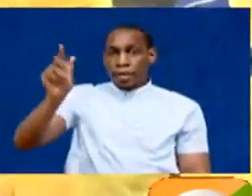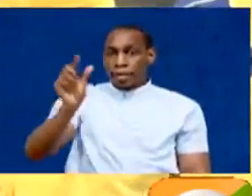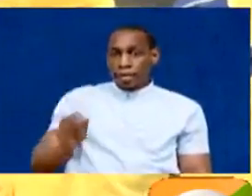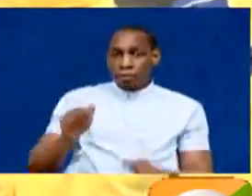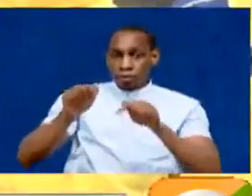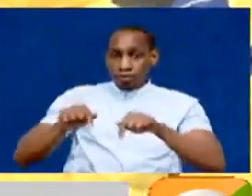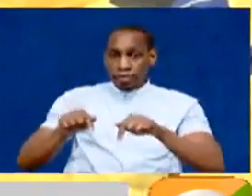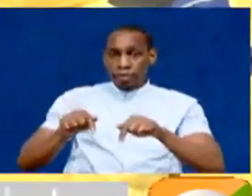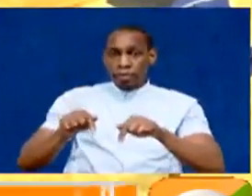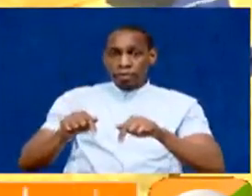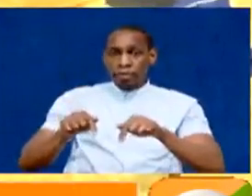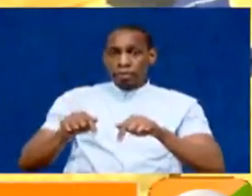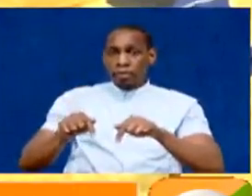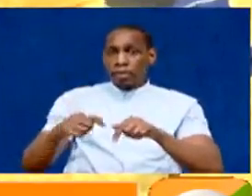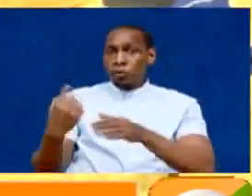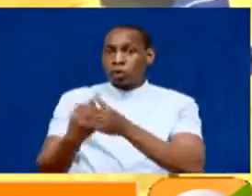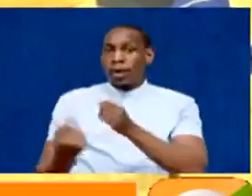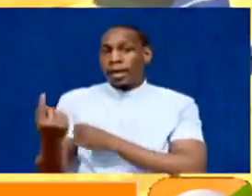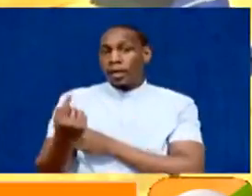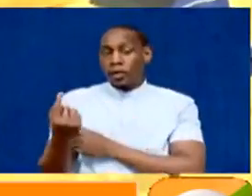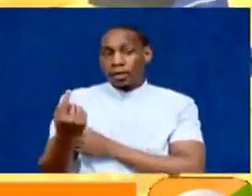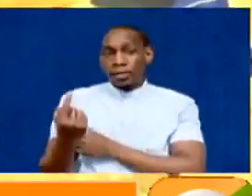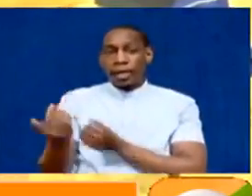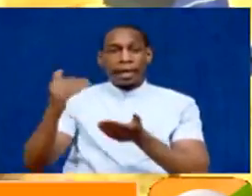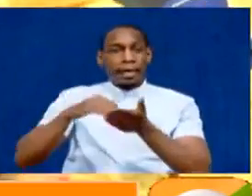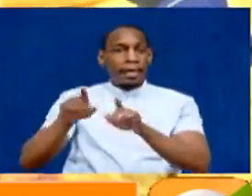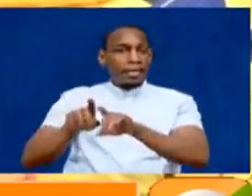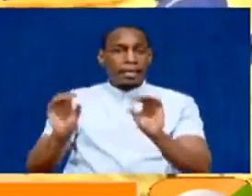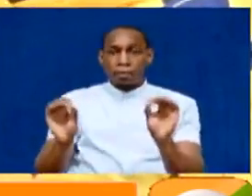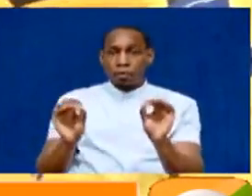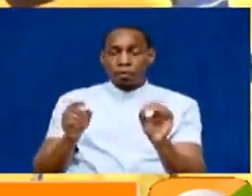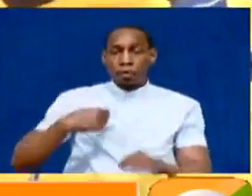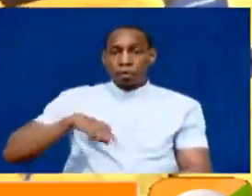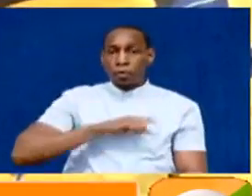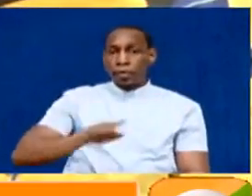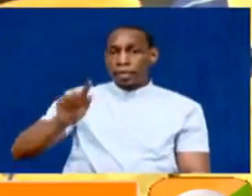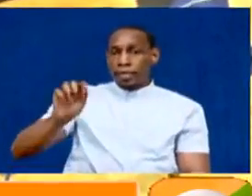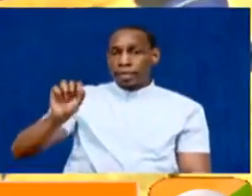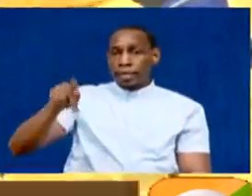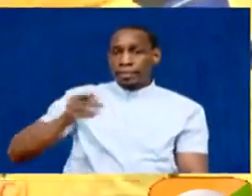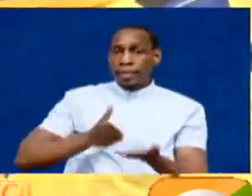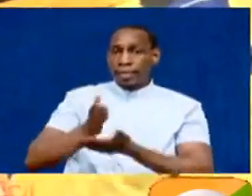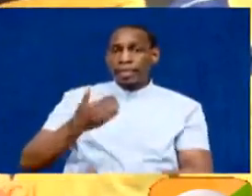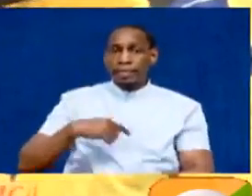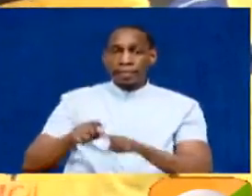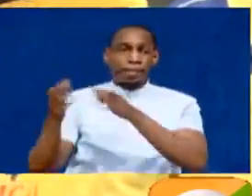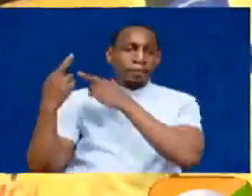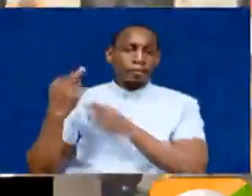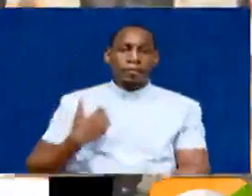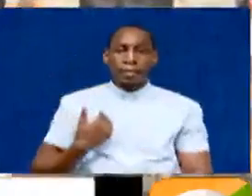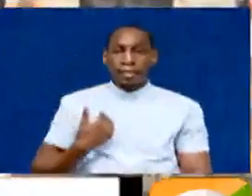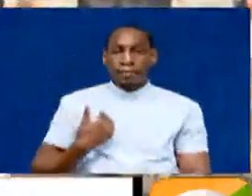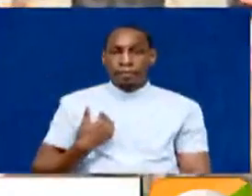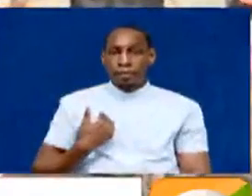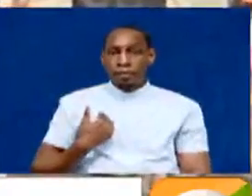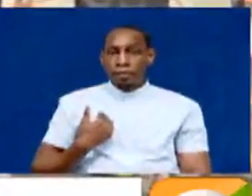They all move away, we are left alone. Never again. As TSB, we have the right and responsibility